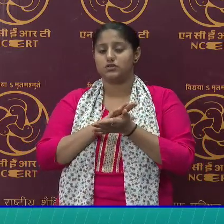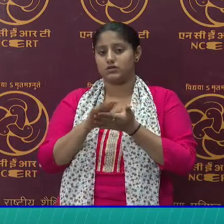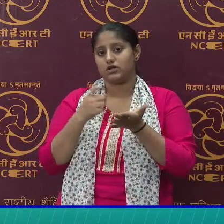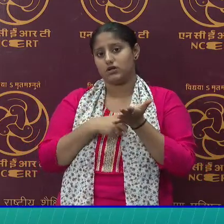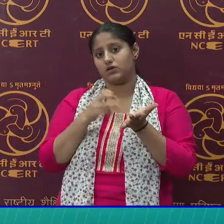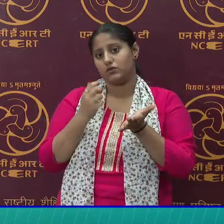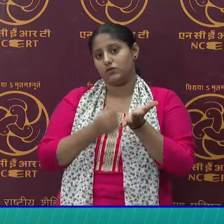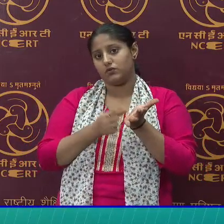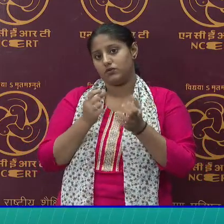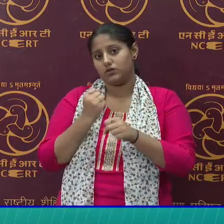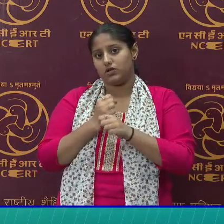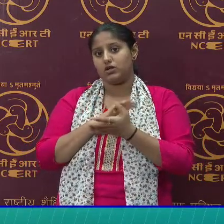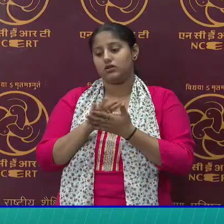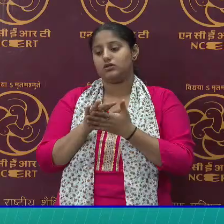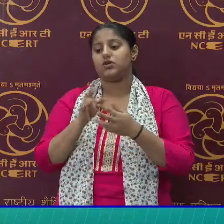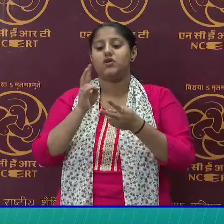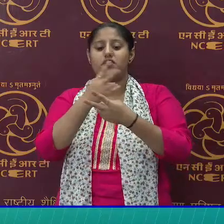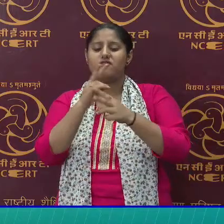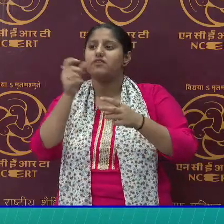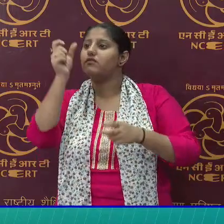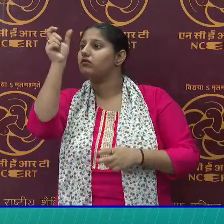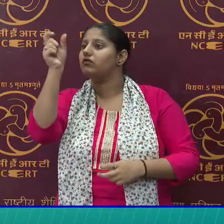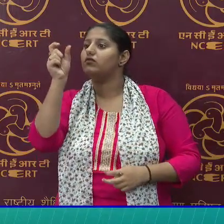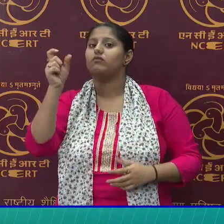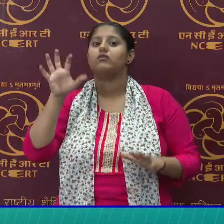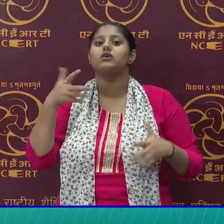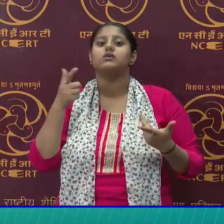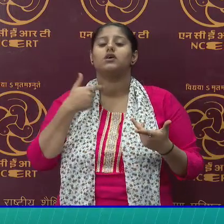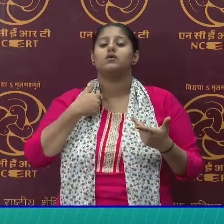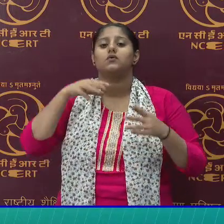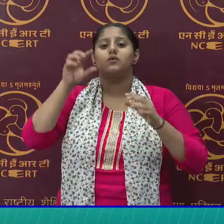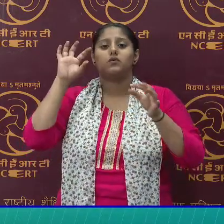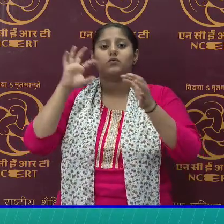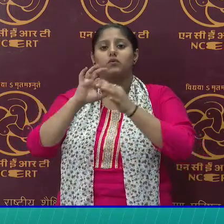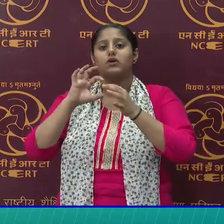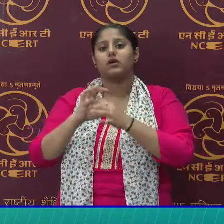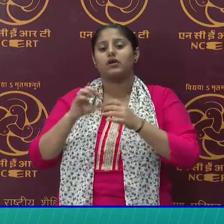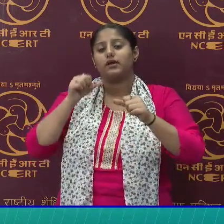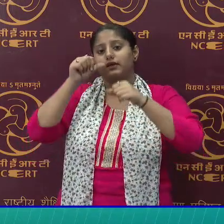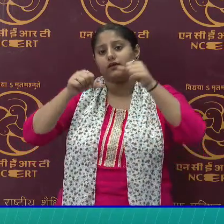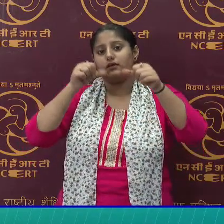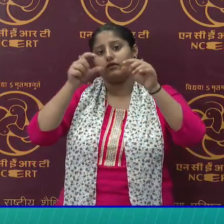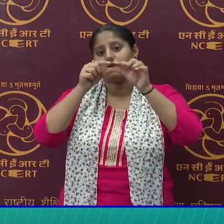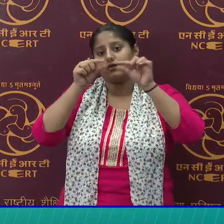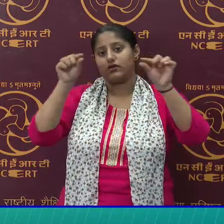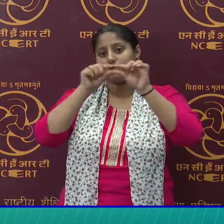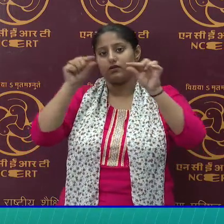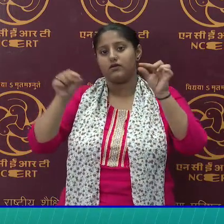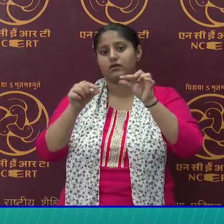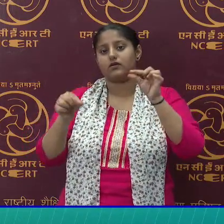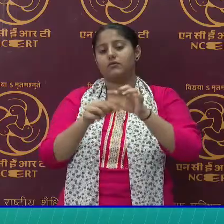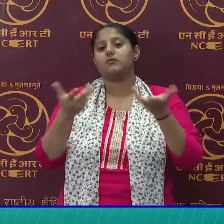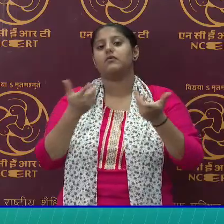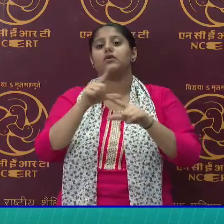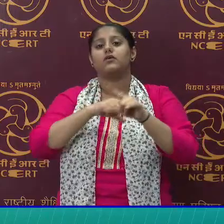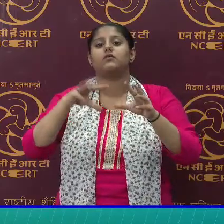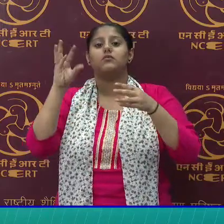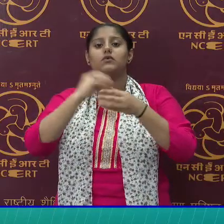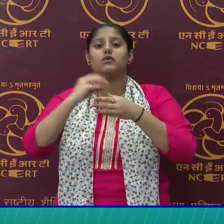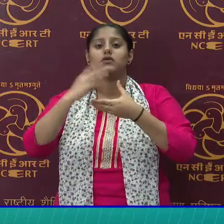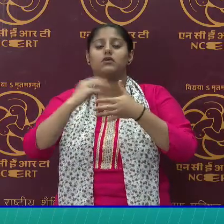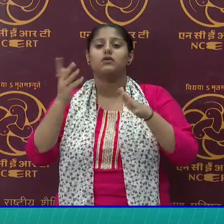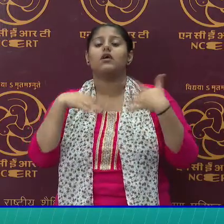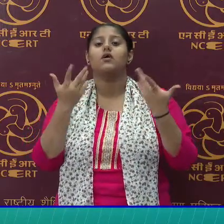have other words which are well within their range of vocabulary. And